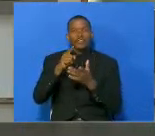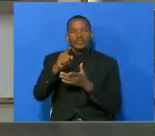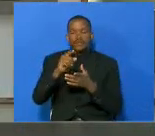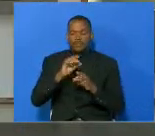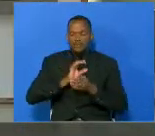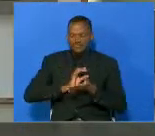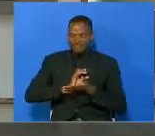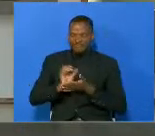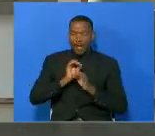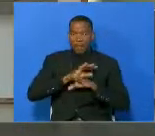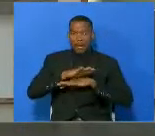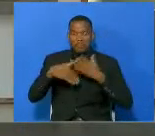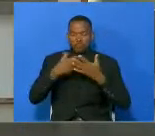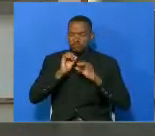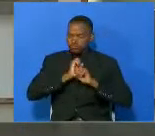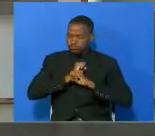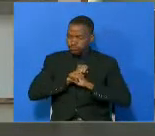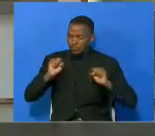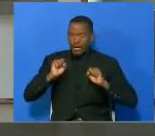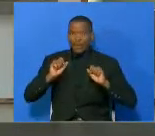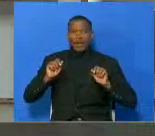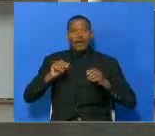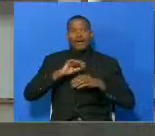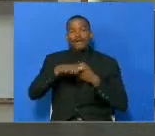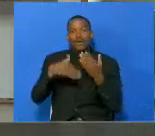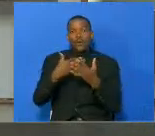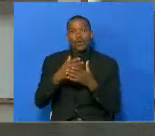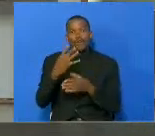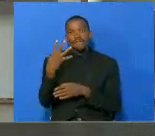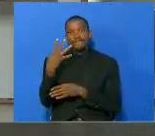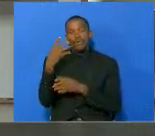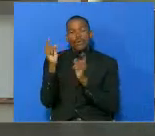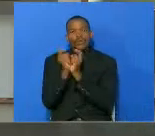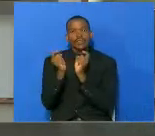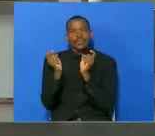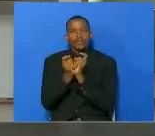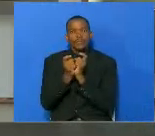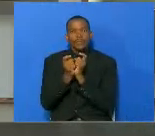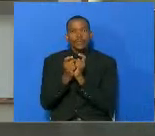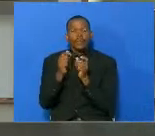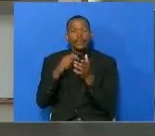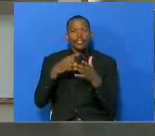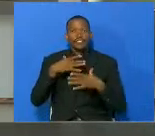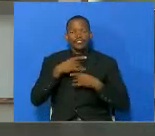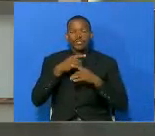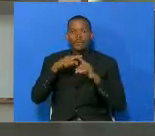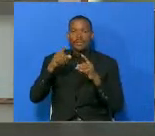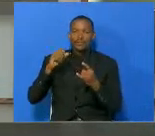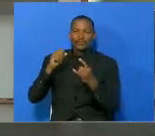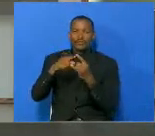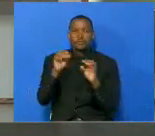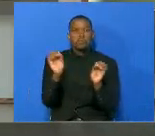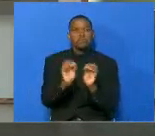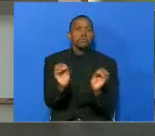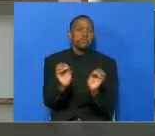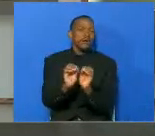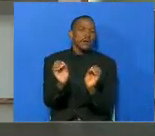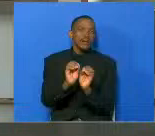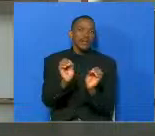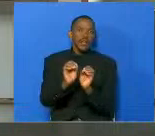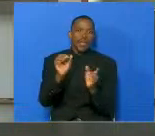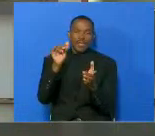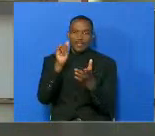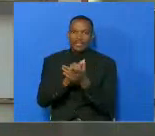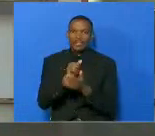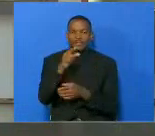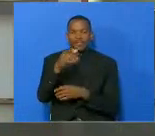sheet during your last four match. It is interesting, but also we didn't score goal. It is